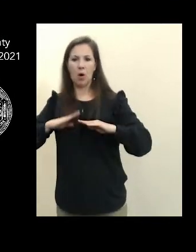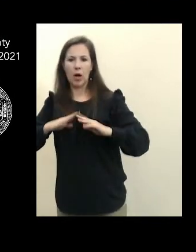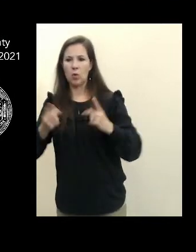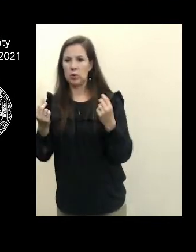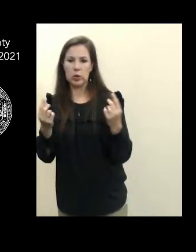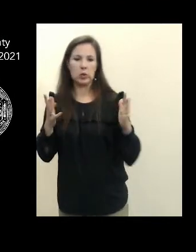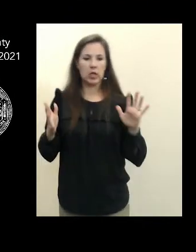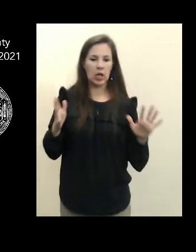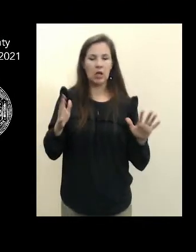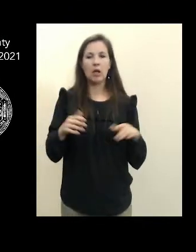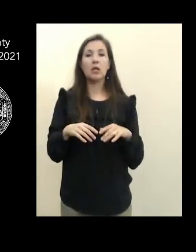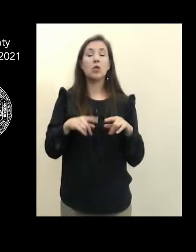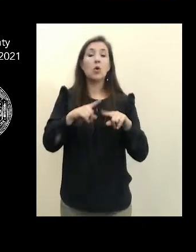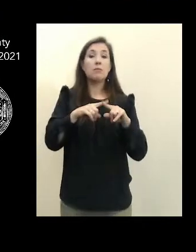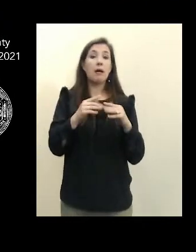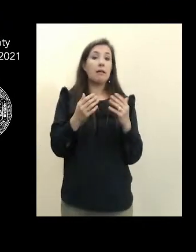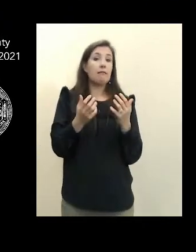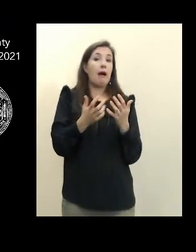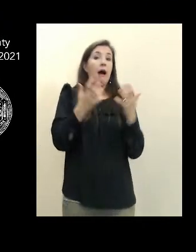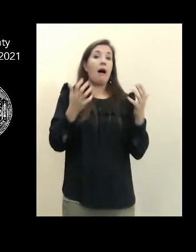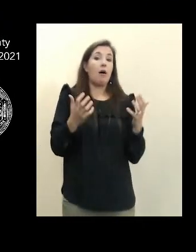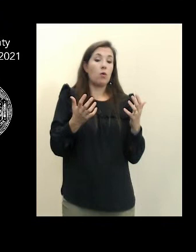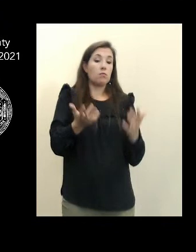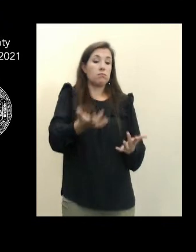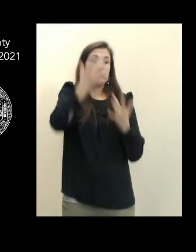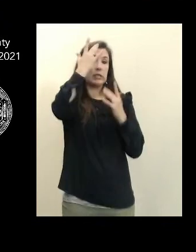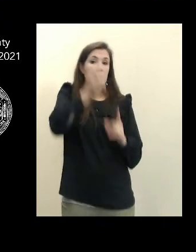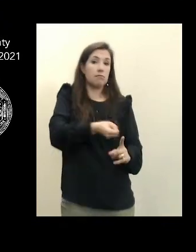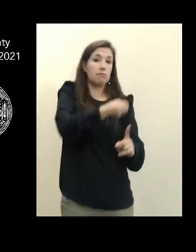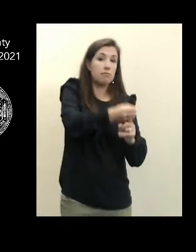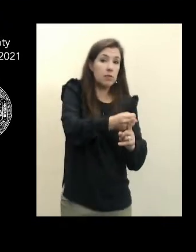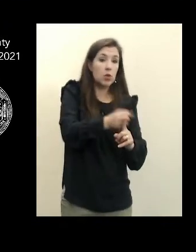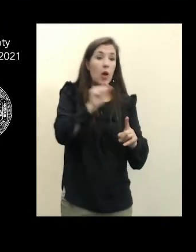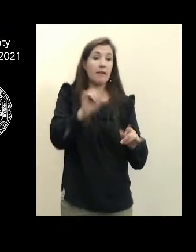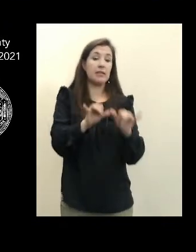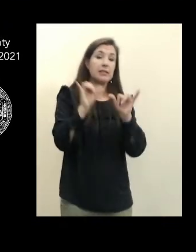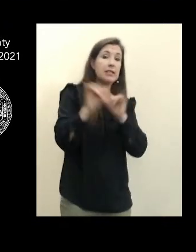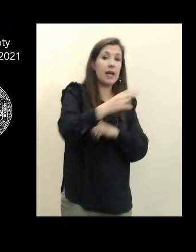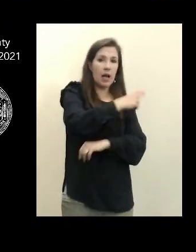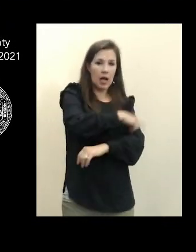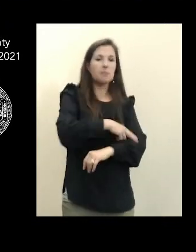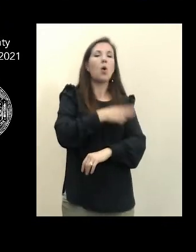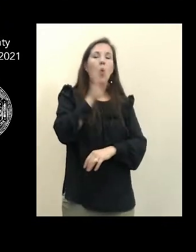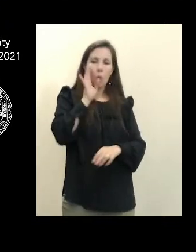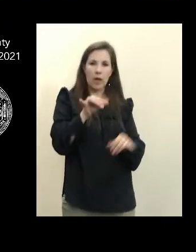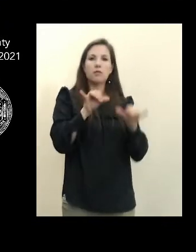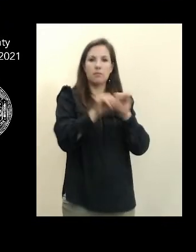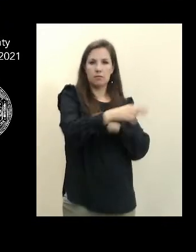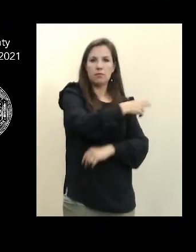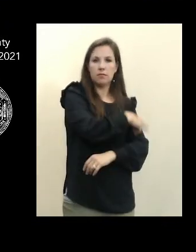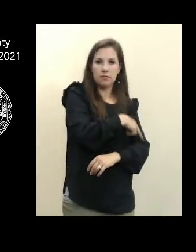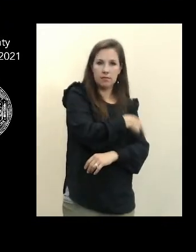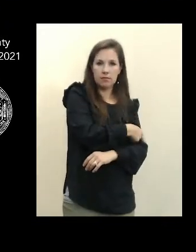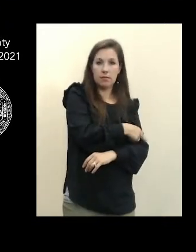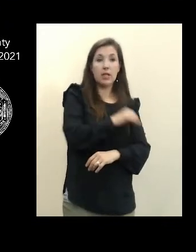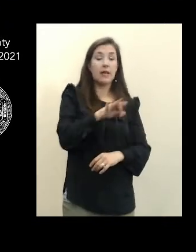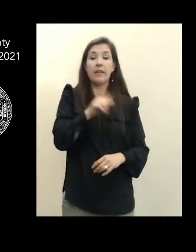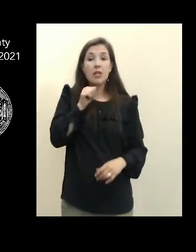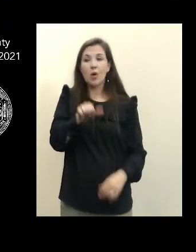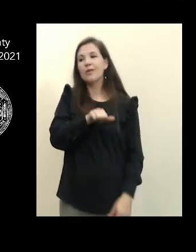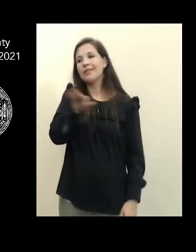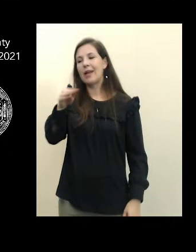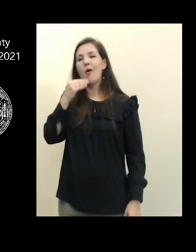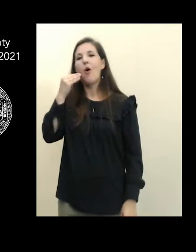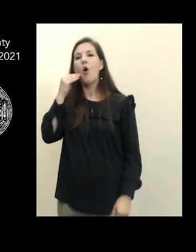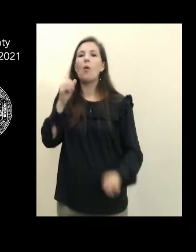But depending on their level of illness, if they need hospitalization, they'll be hospitalized. If they don't, they'll be sent home with